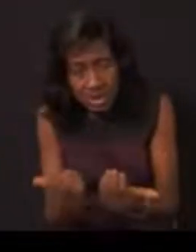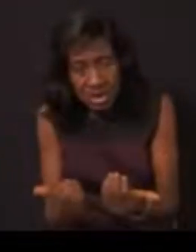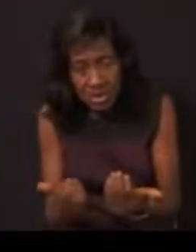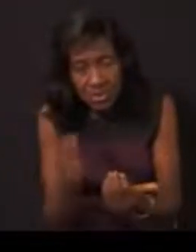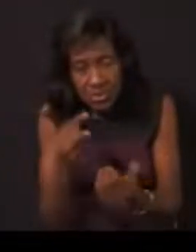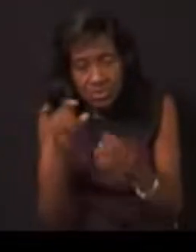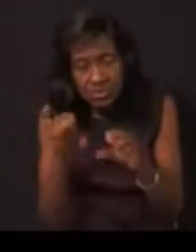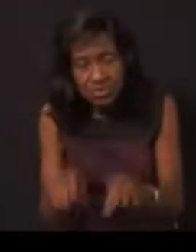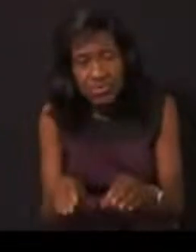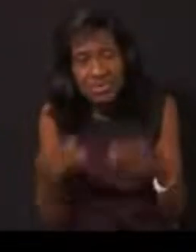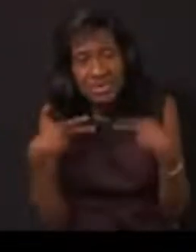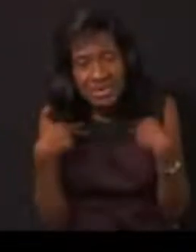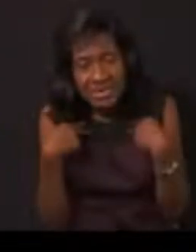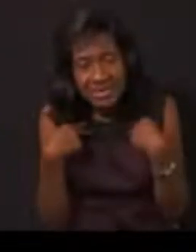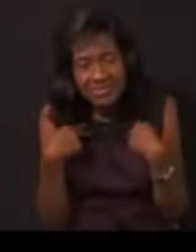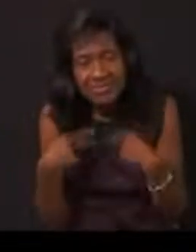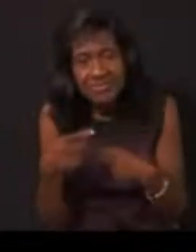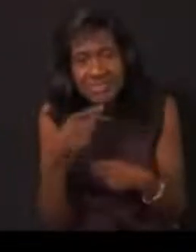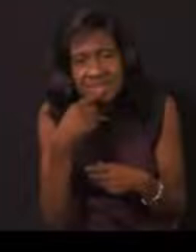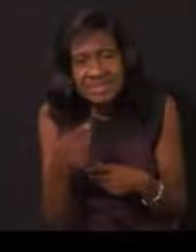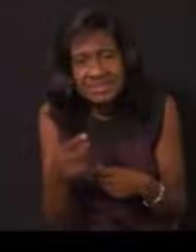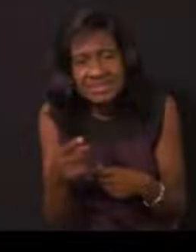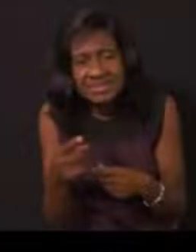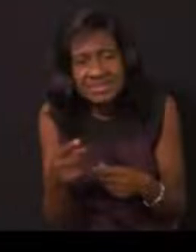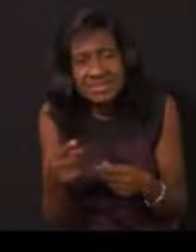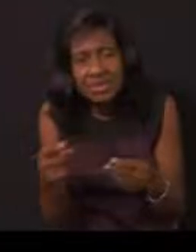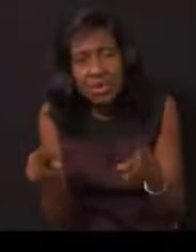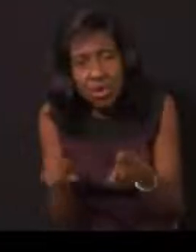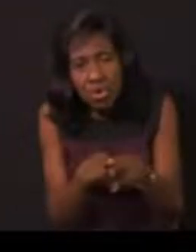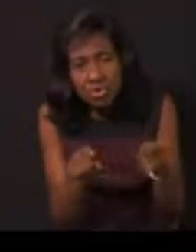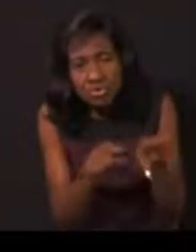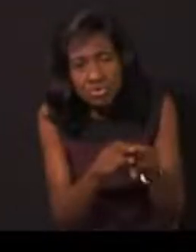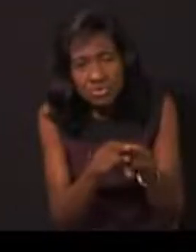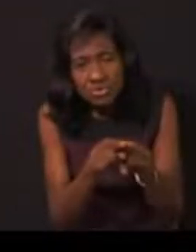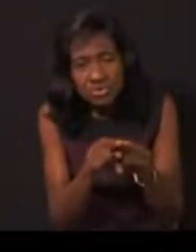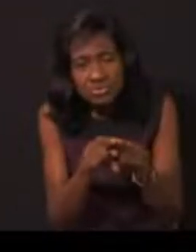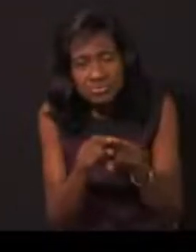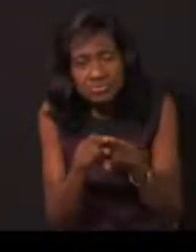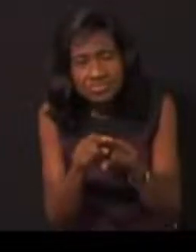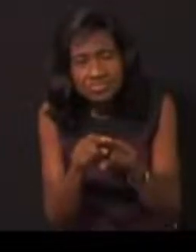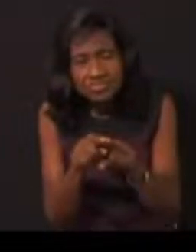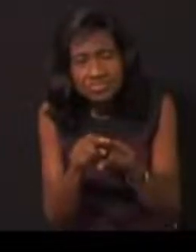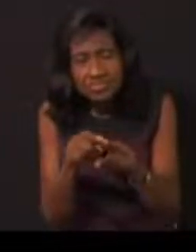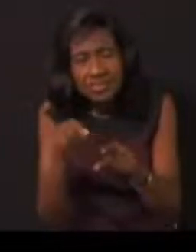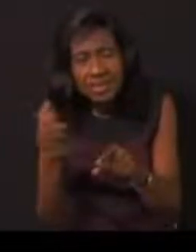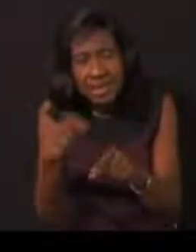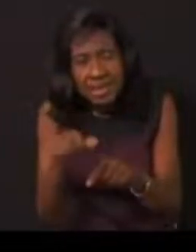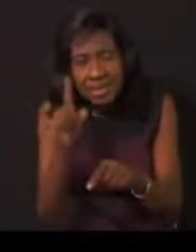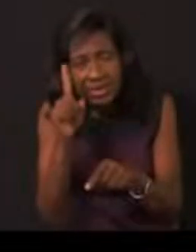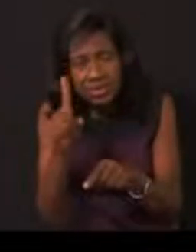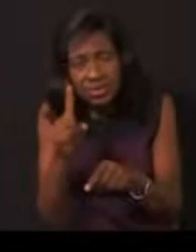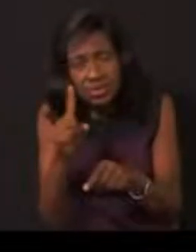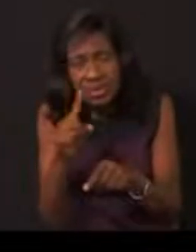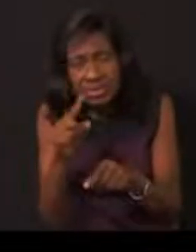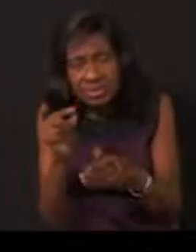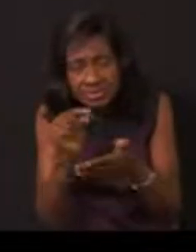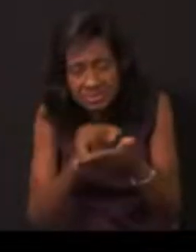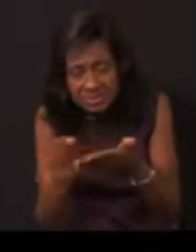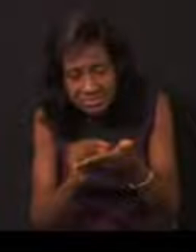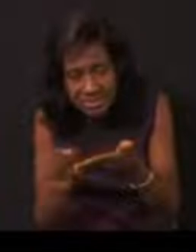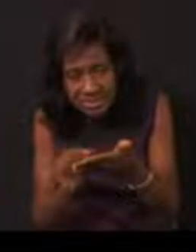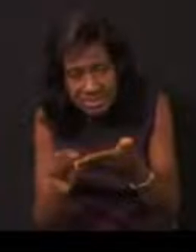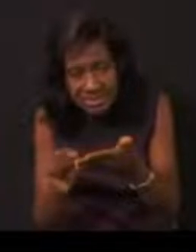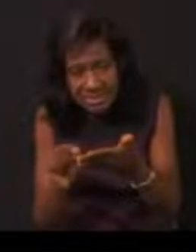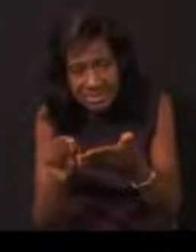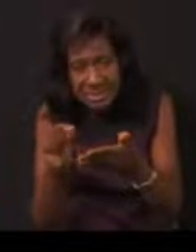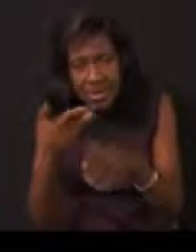of the healthcare staff. In addition to in-person sign-up, any HSA registration officer can now sign